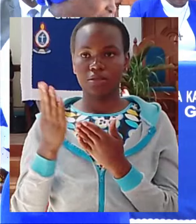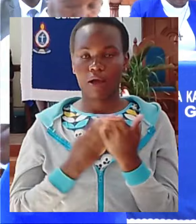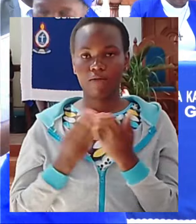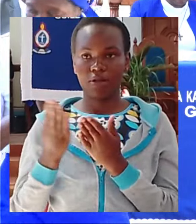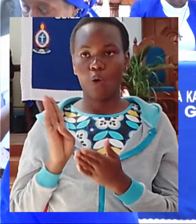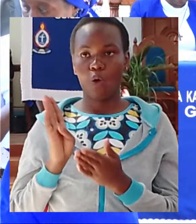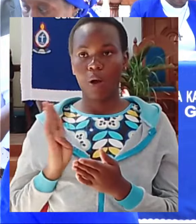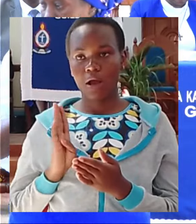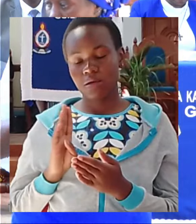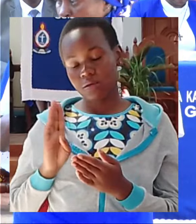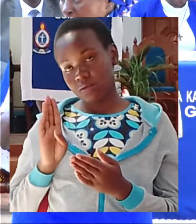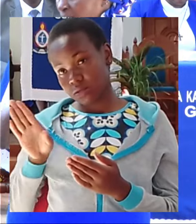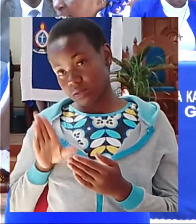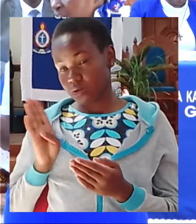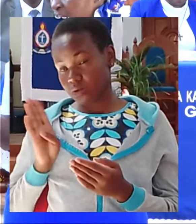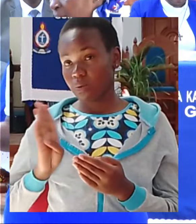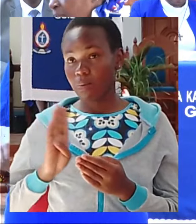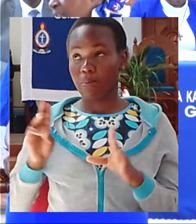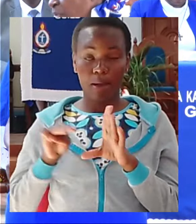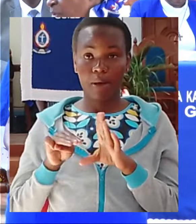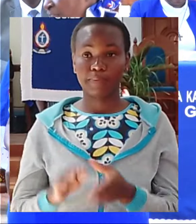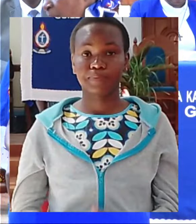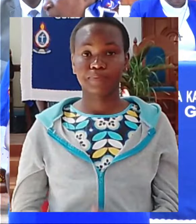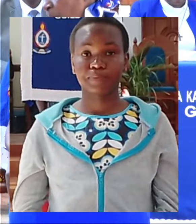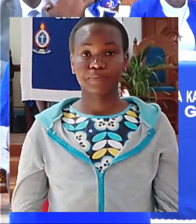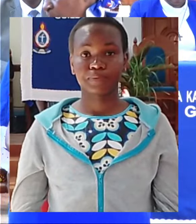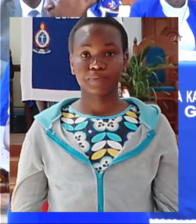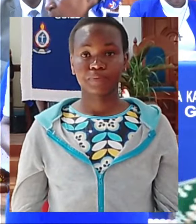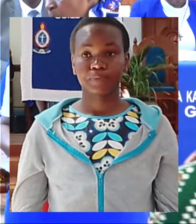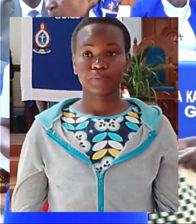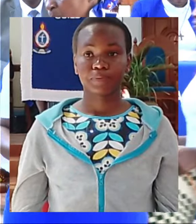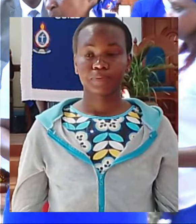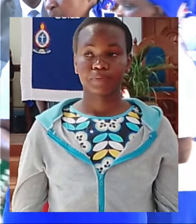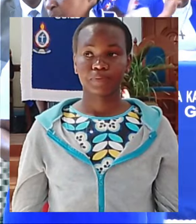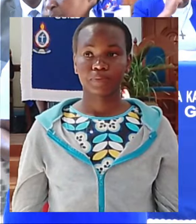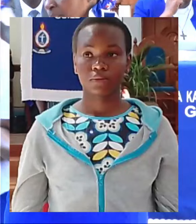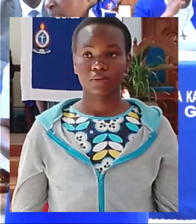members? And can we have an extra kiondo for them?